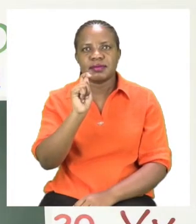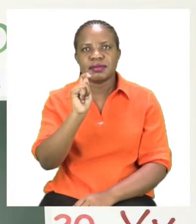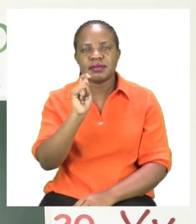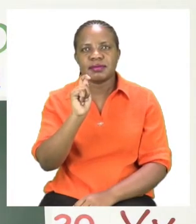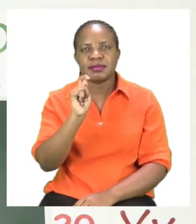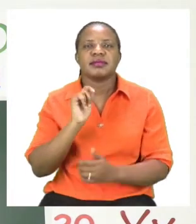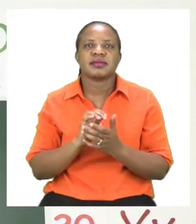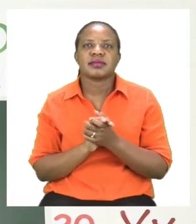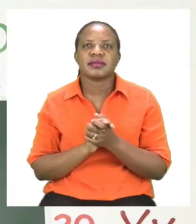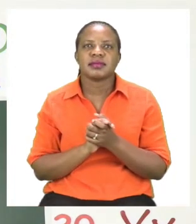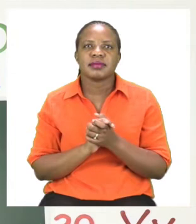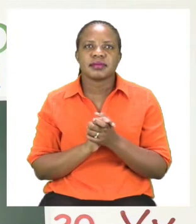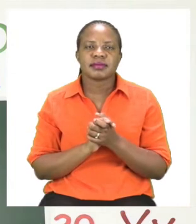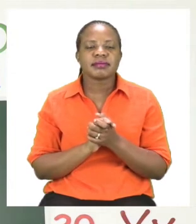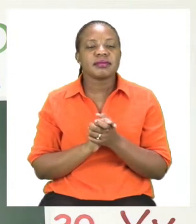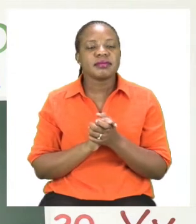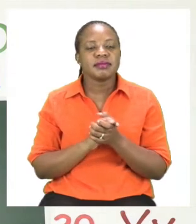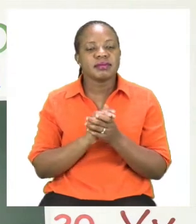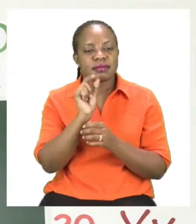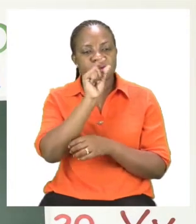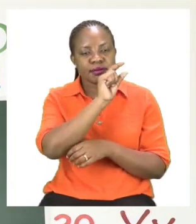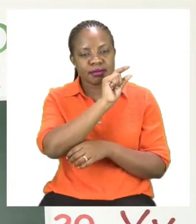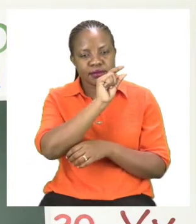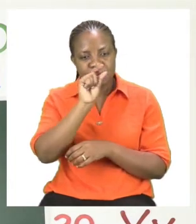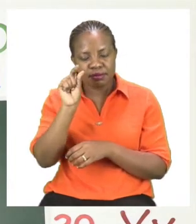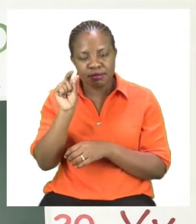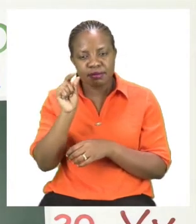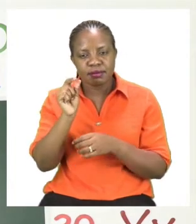So the word basket is our first